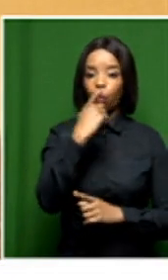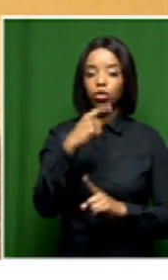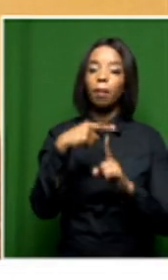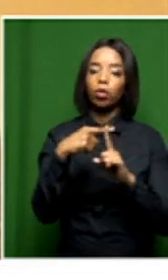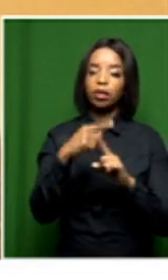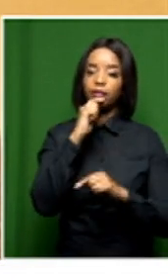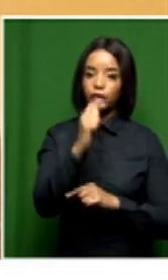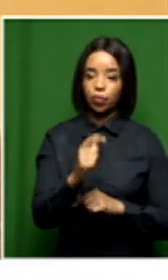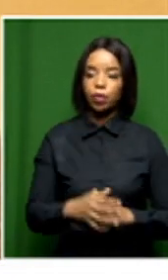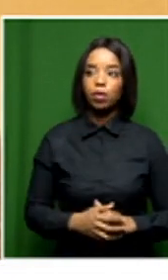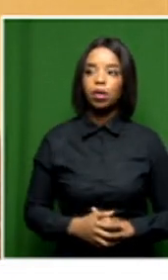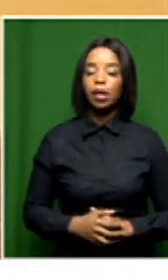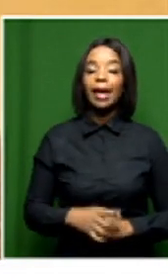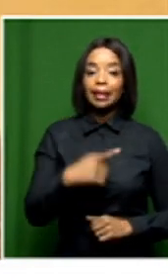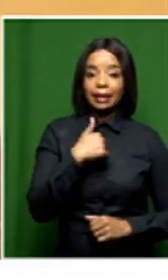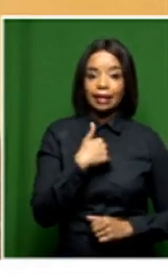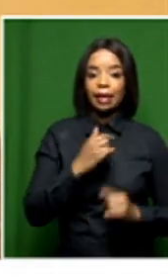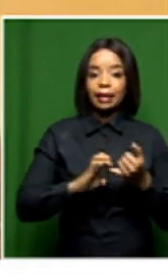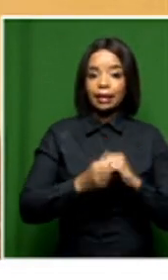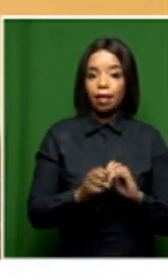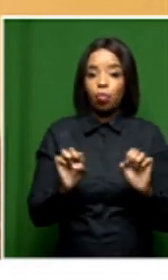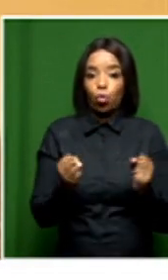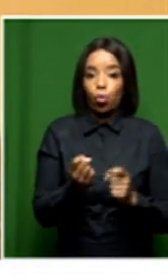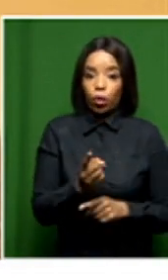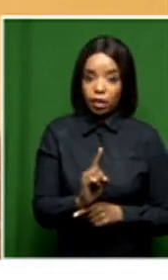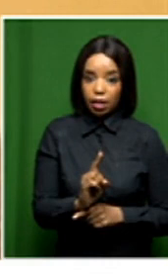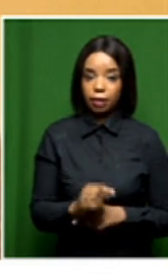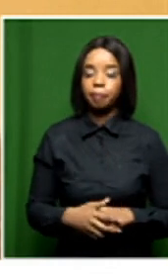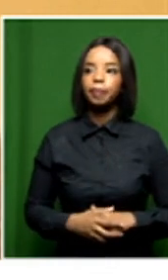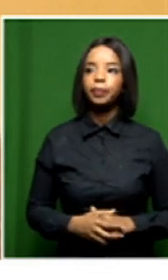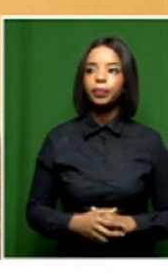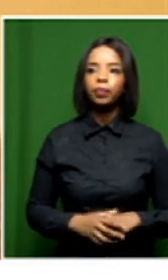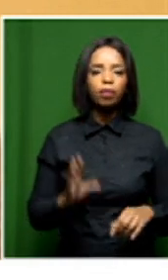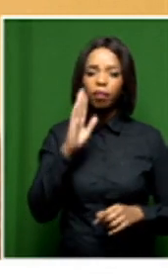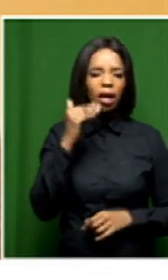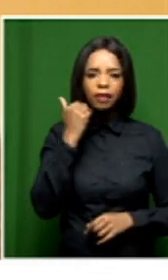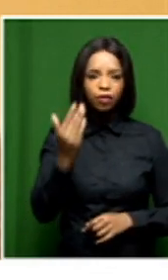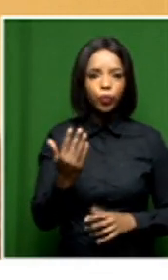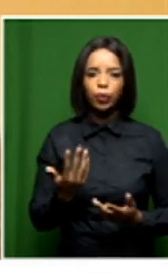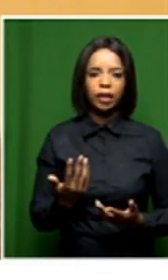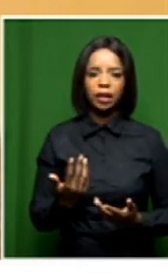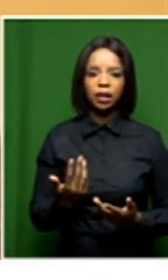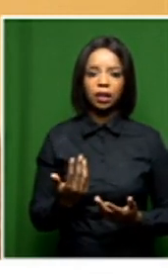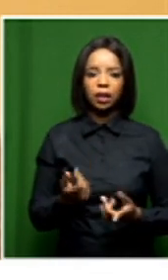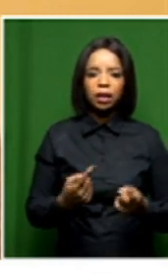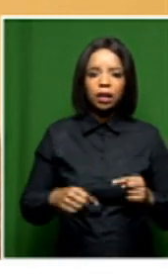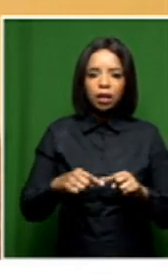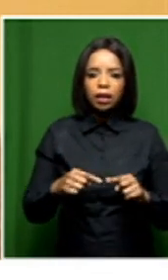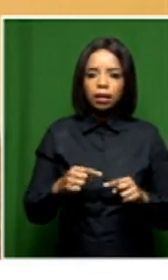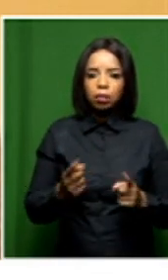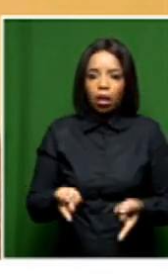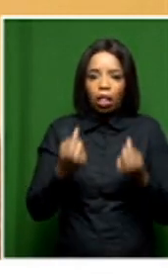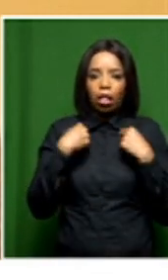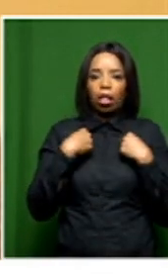think, Leanne, what we are trying to do here is we don't want to find ourselves being litigated that we have done something